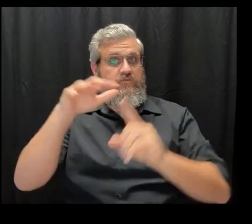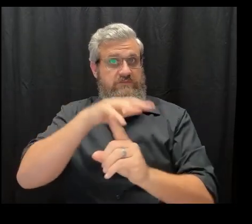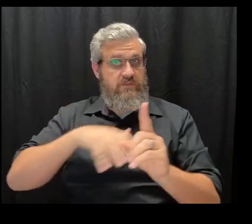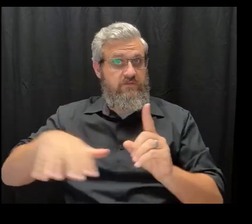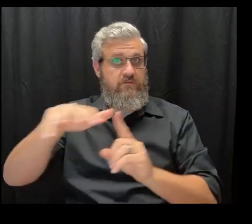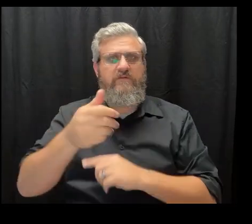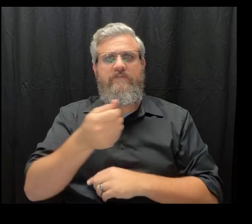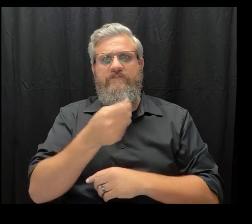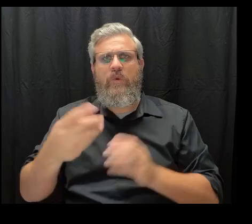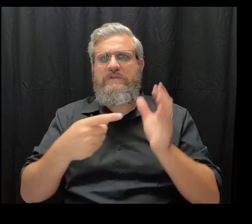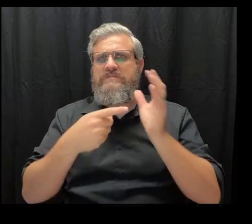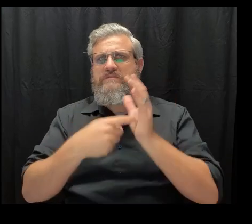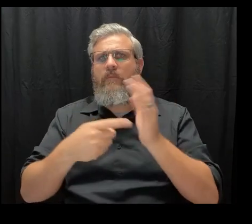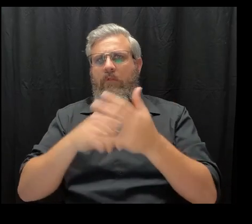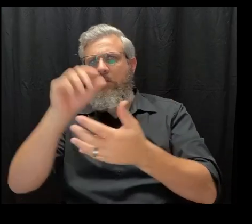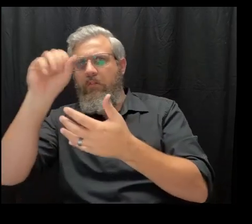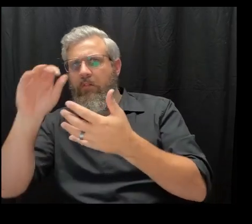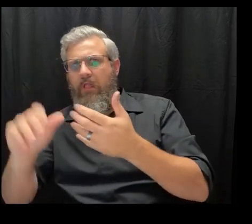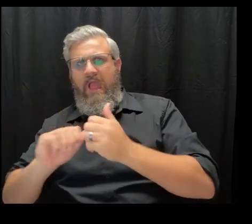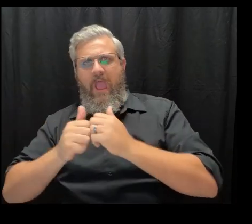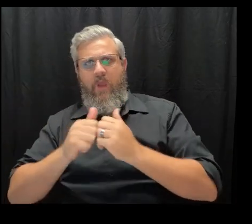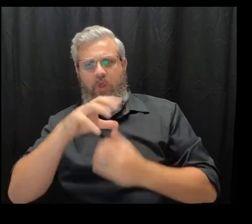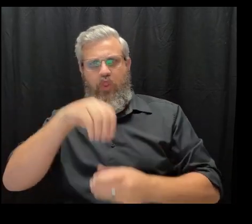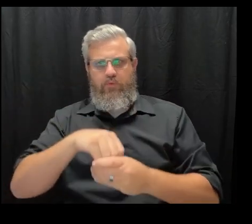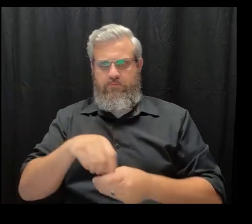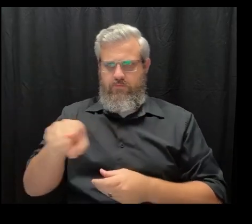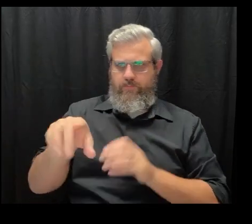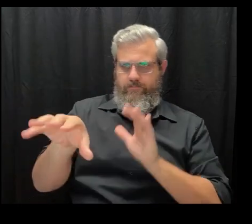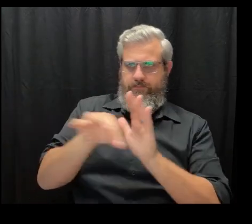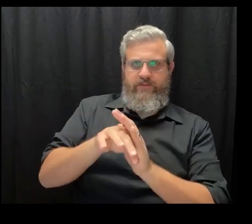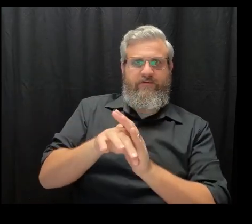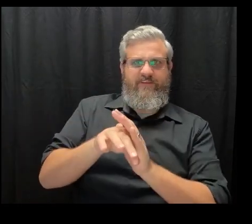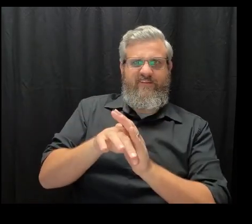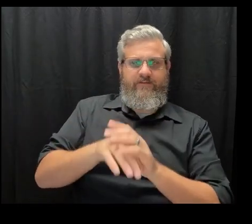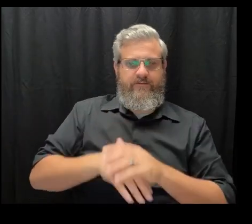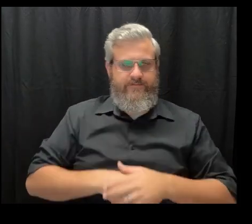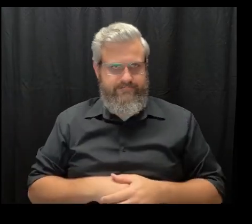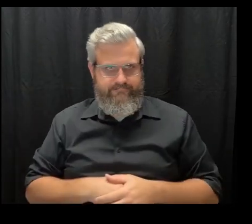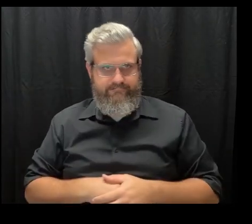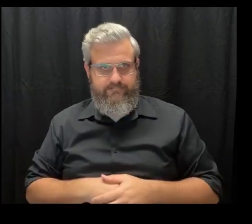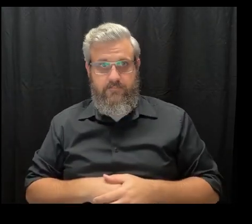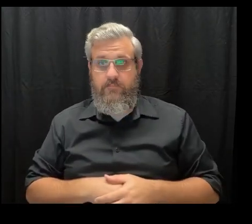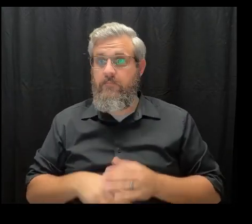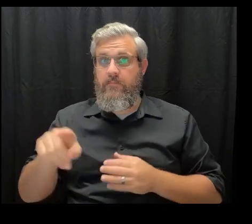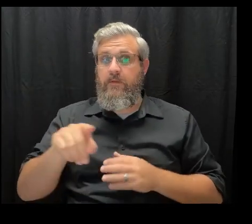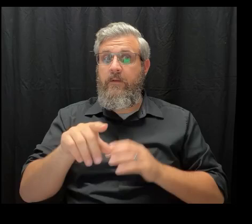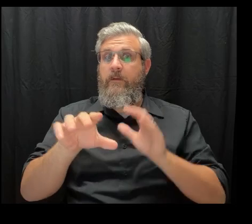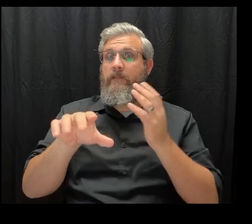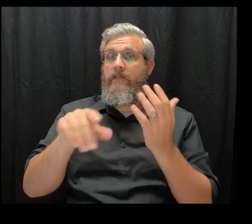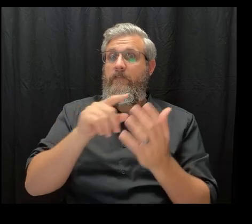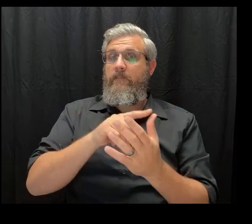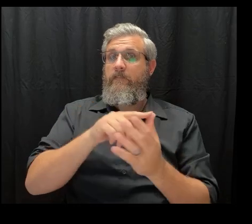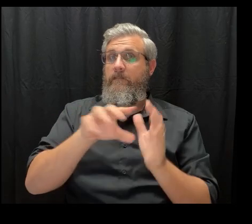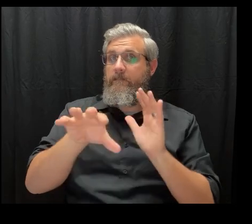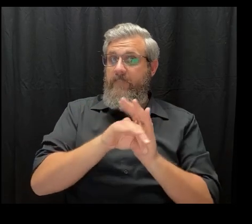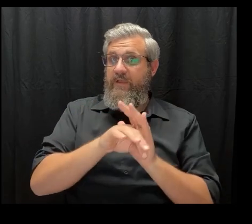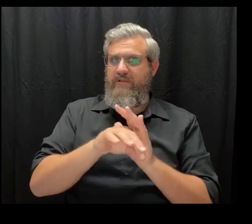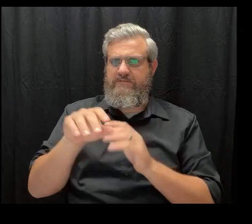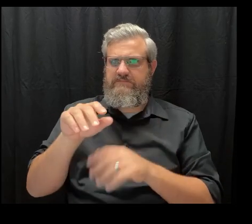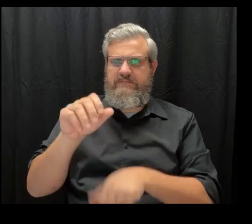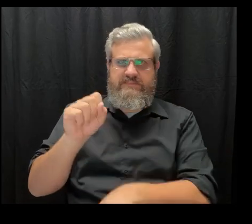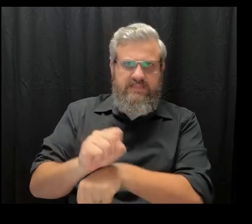practical examples of how you can incorporate choice into your classroom. Choice of task or format. Let students choose whether